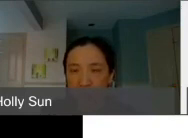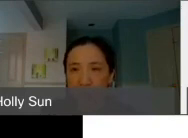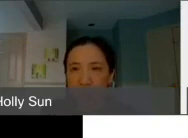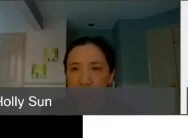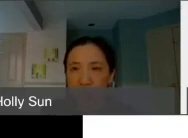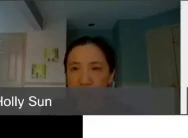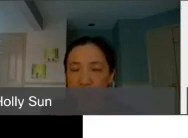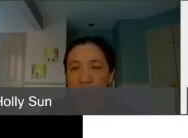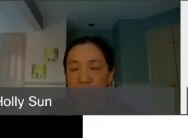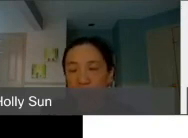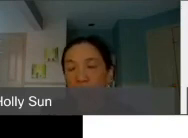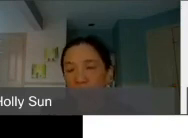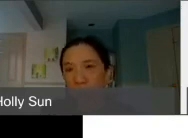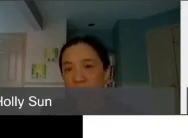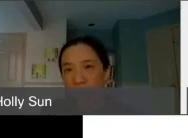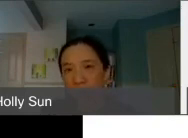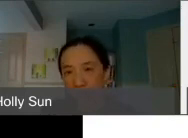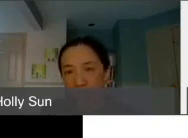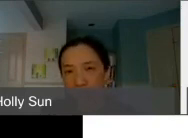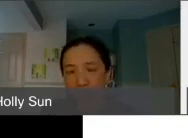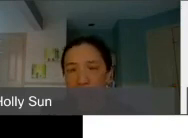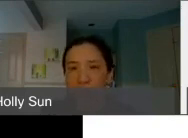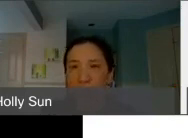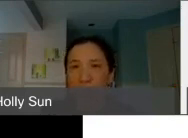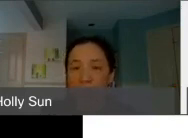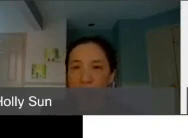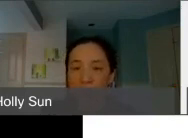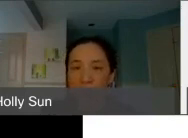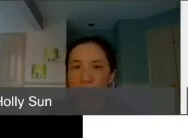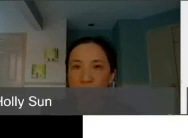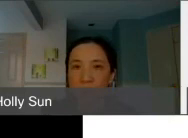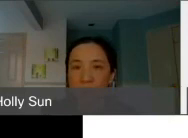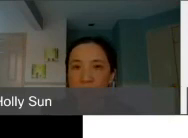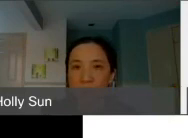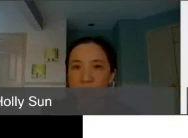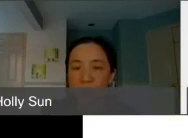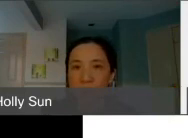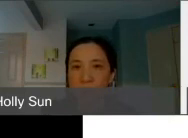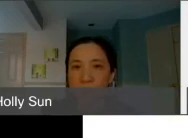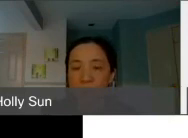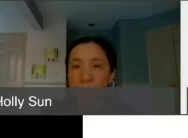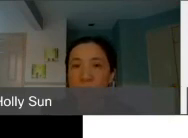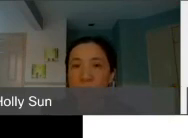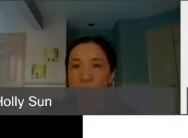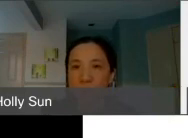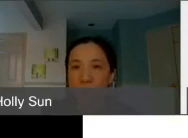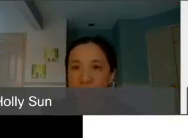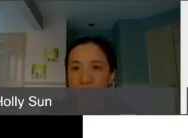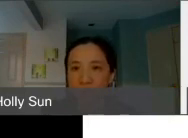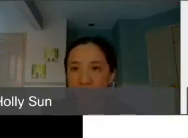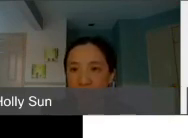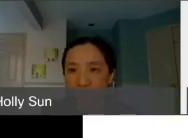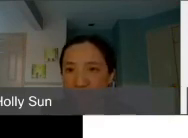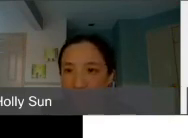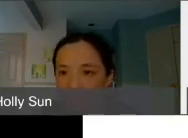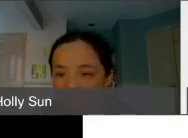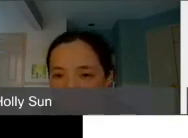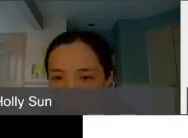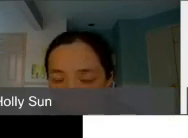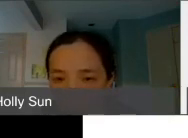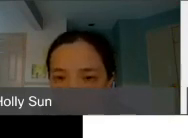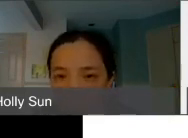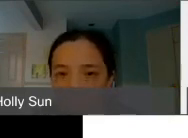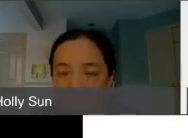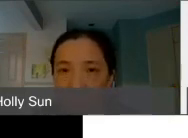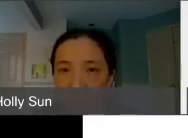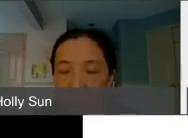point, the state is actually their consultants are jointly anticipate it's going to come back. And this time frame